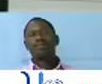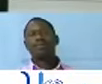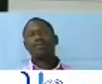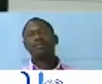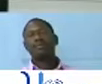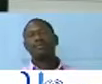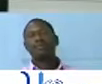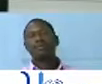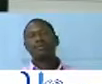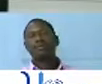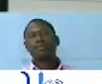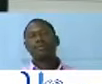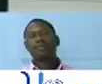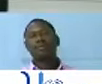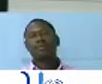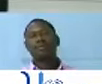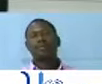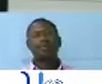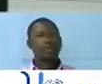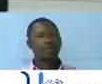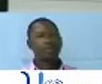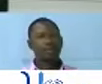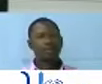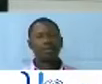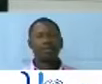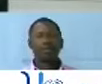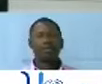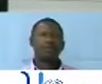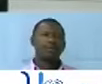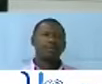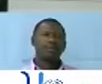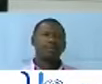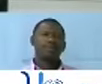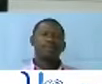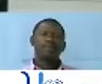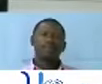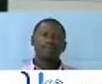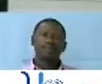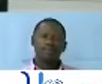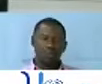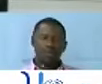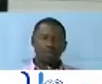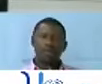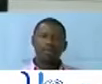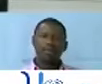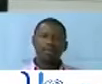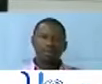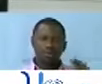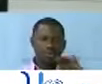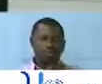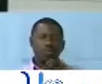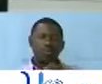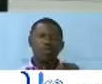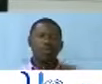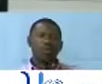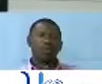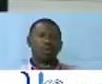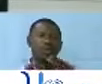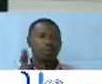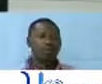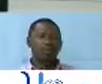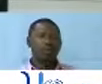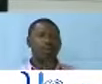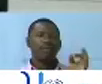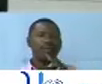the process culminated in a report. Ki tamen nak li nga xamne ni mu ngi jëm ci wali report yoyu. Very